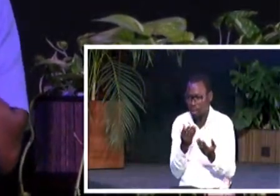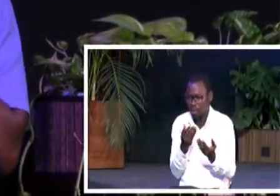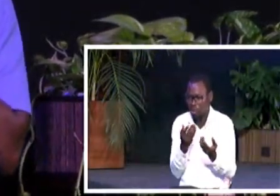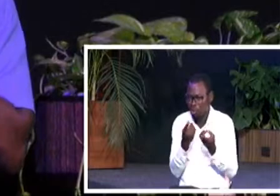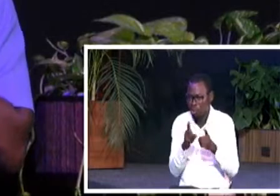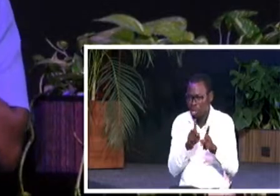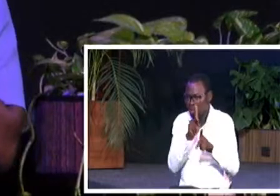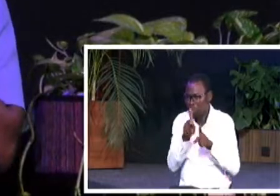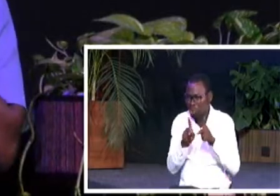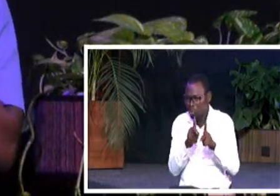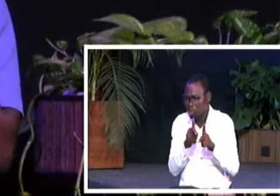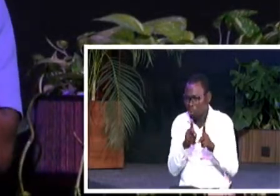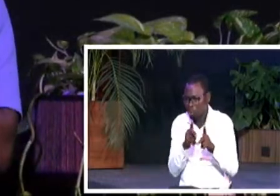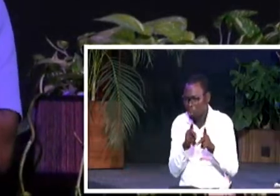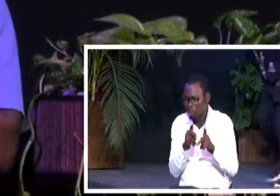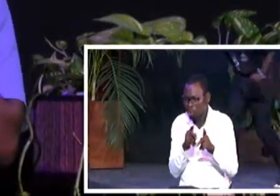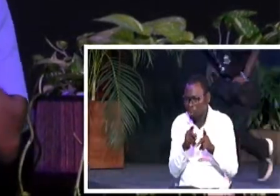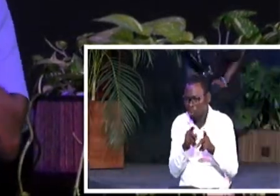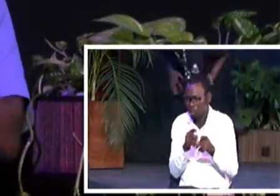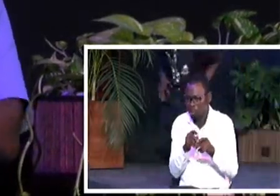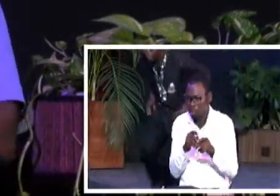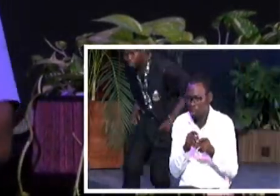people start...